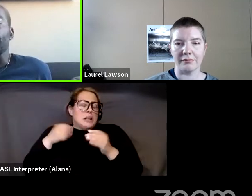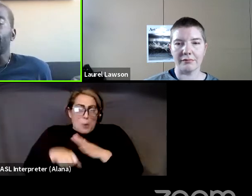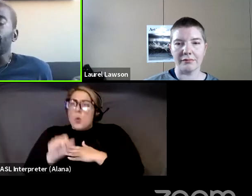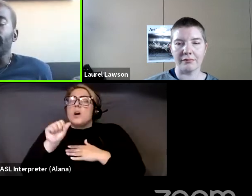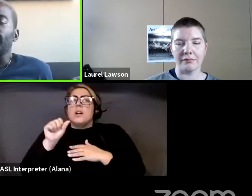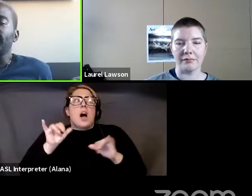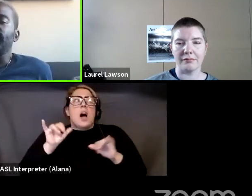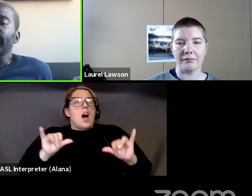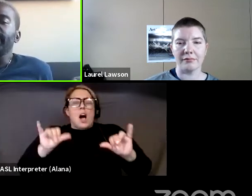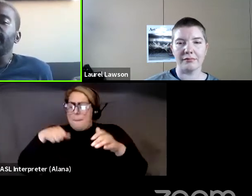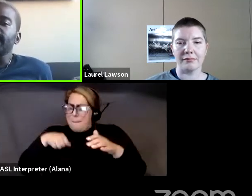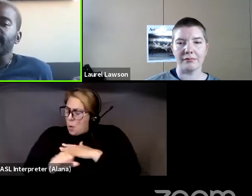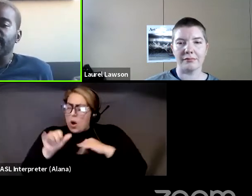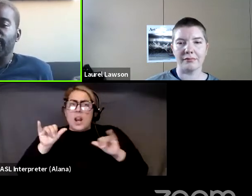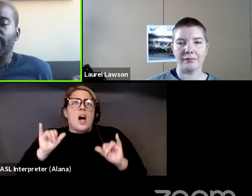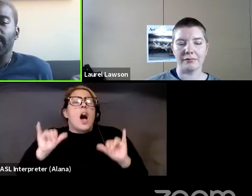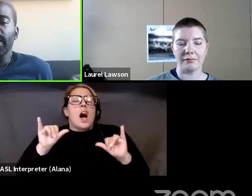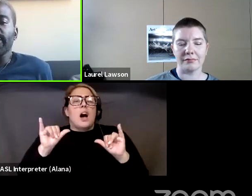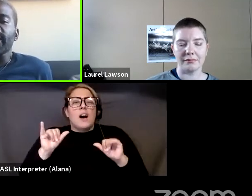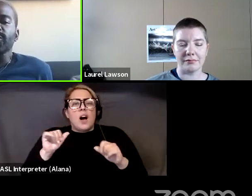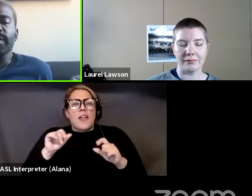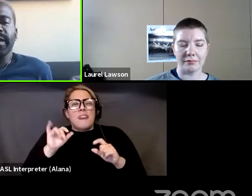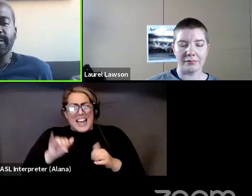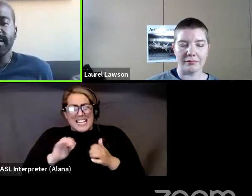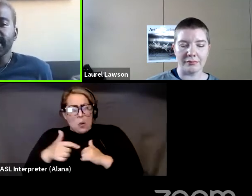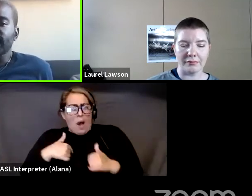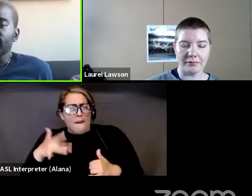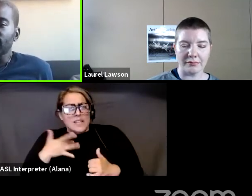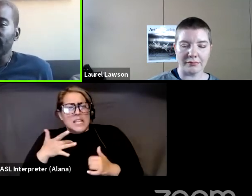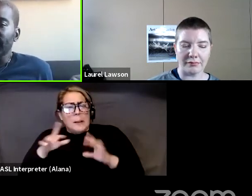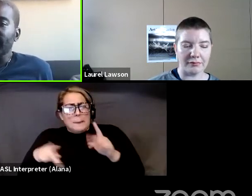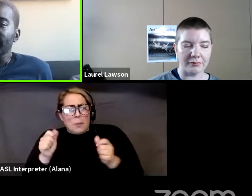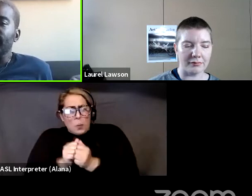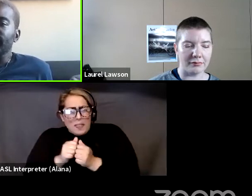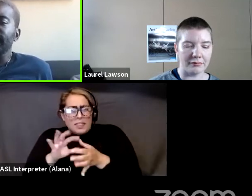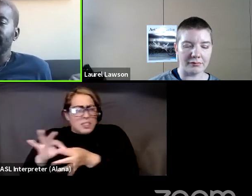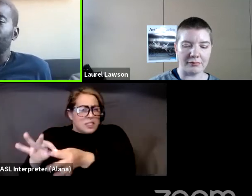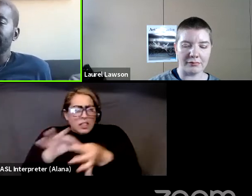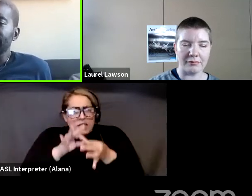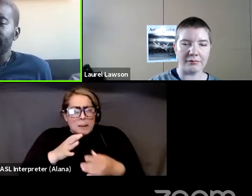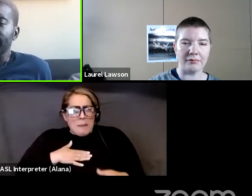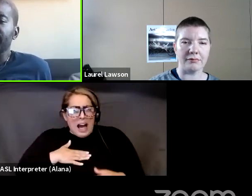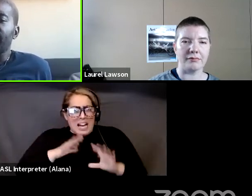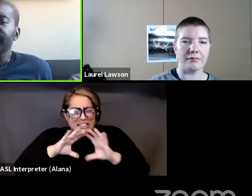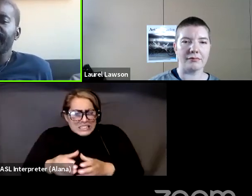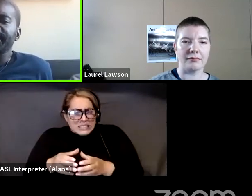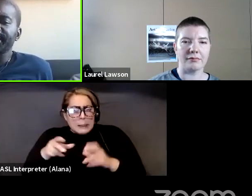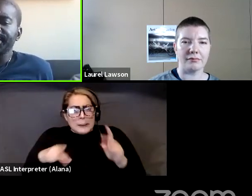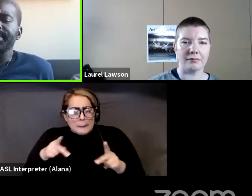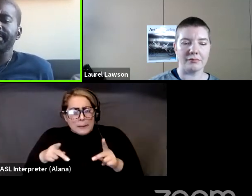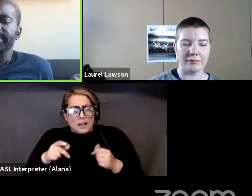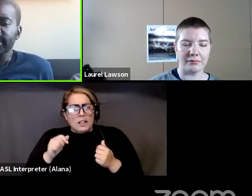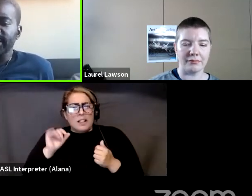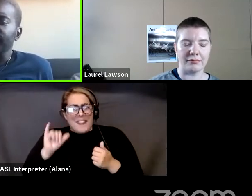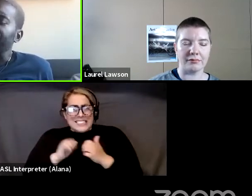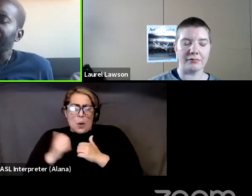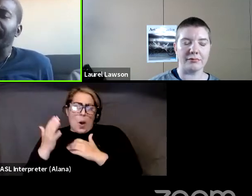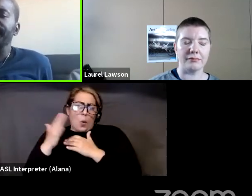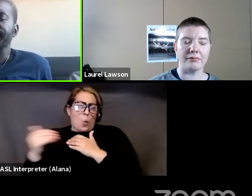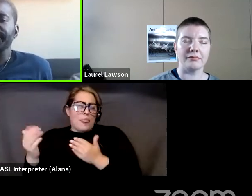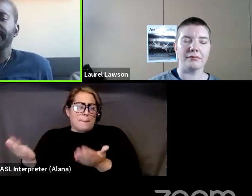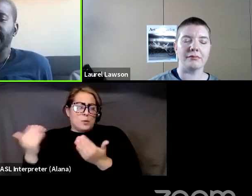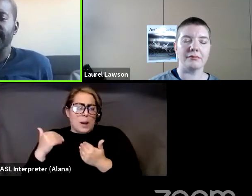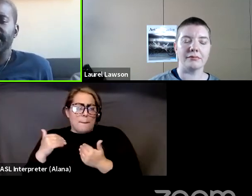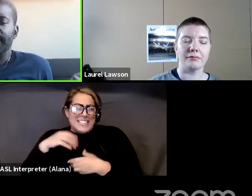or with people of my ilk. So that's why that really settles for me, and that's how it always is calling in. So